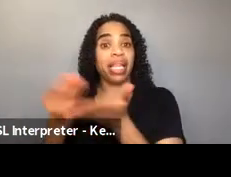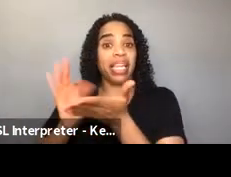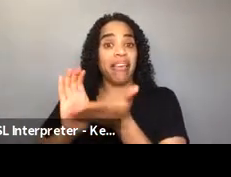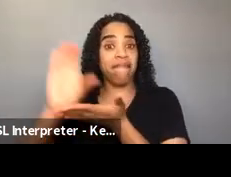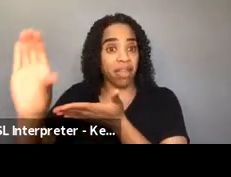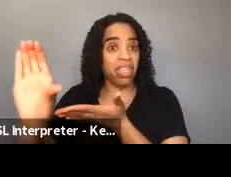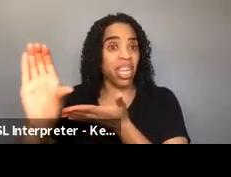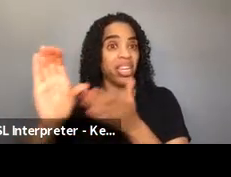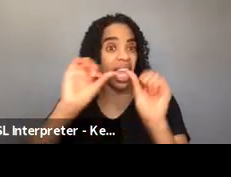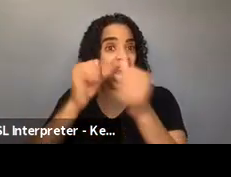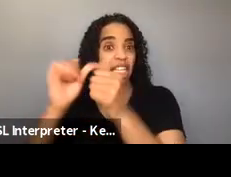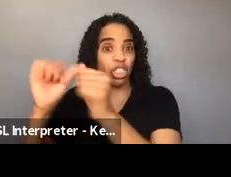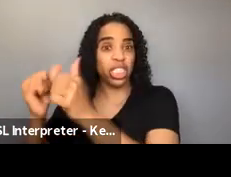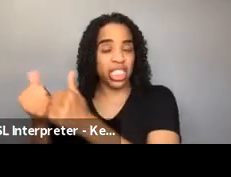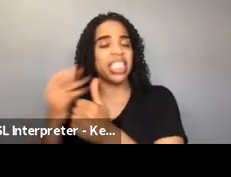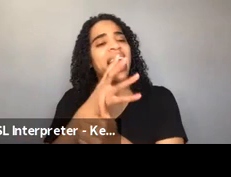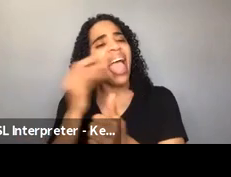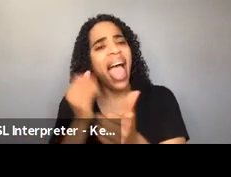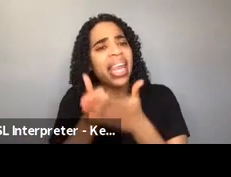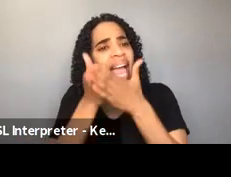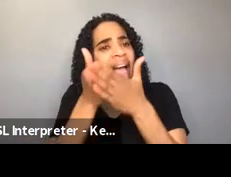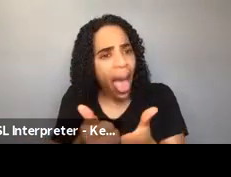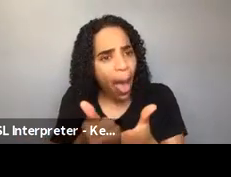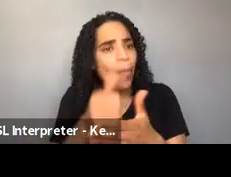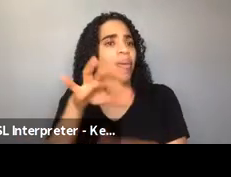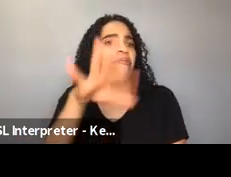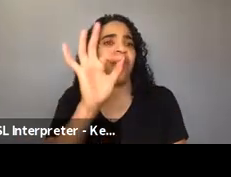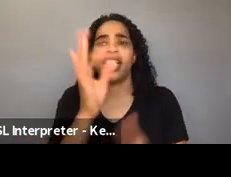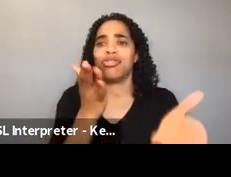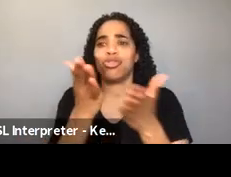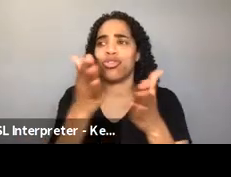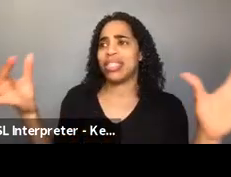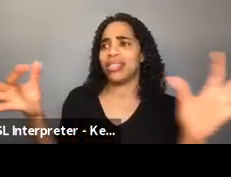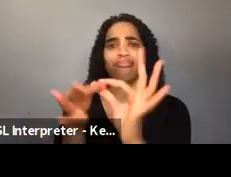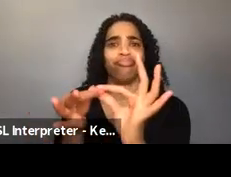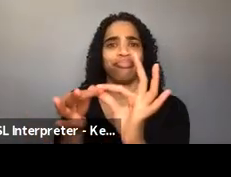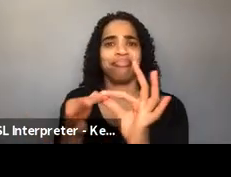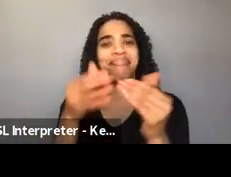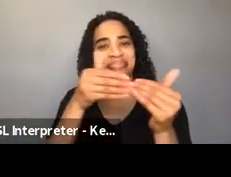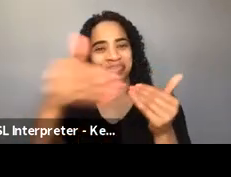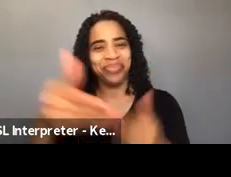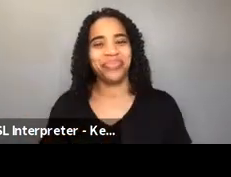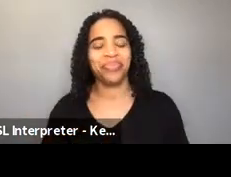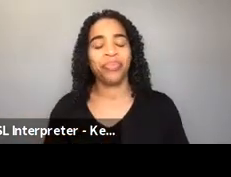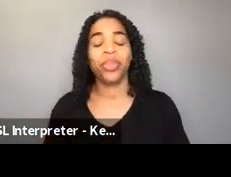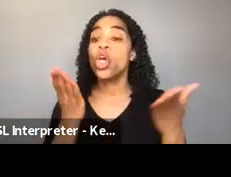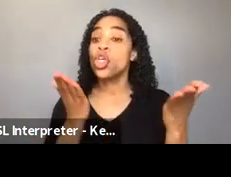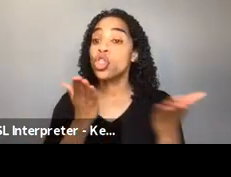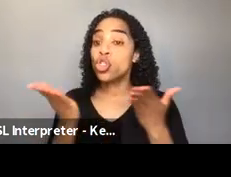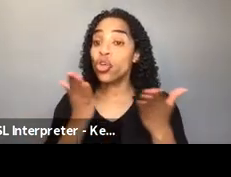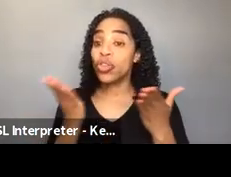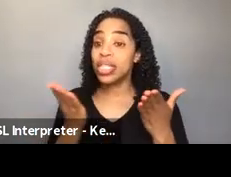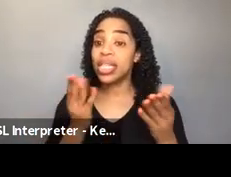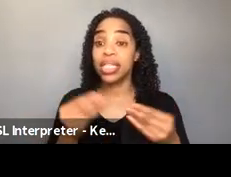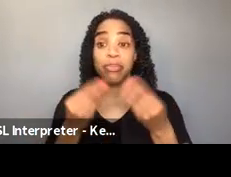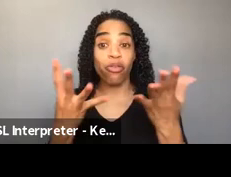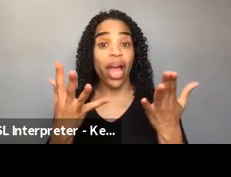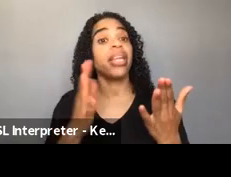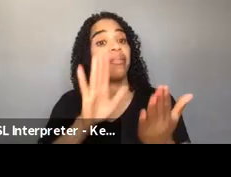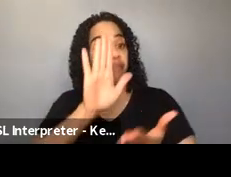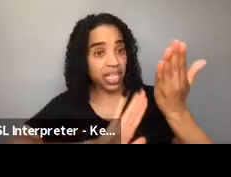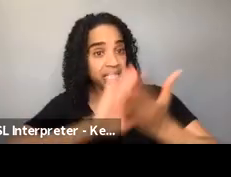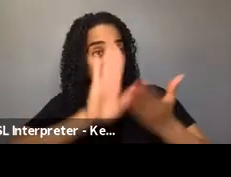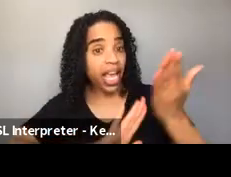hands-on assistance in applying and securing services. Services typically are provided